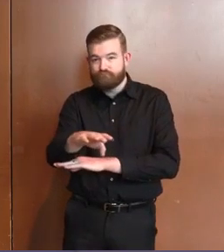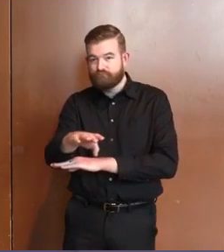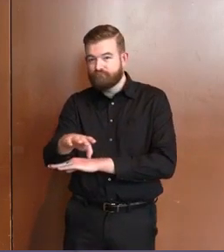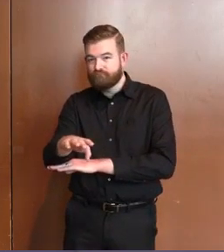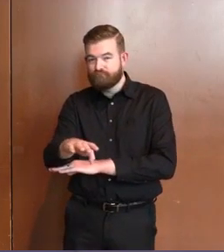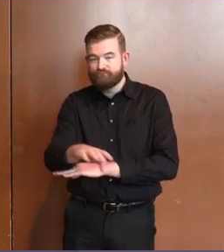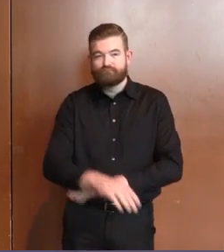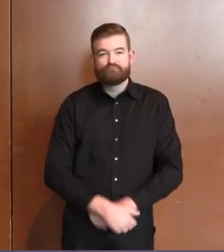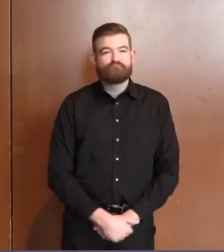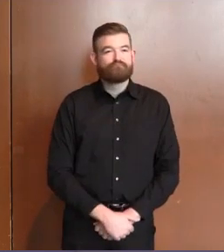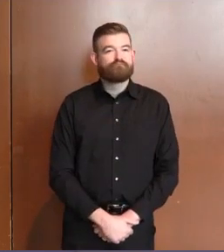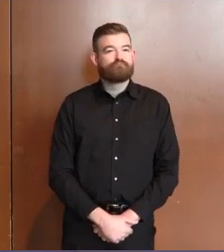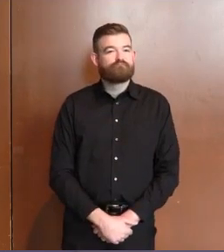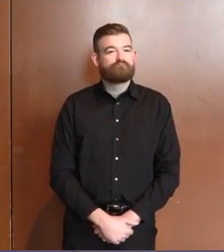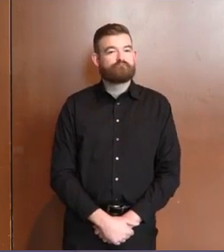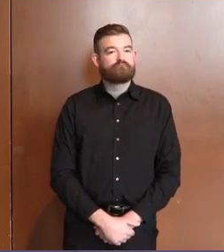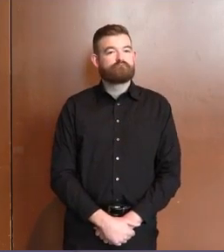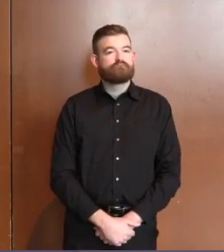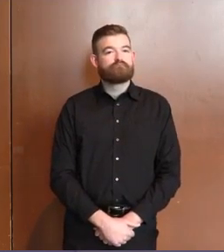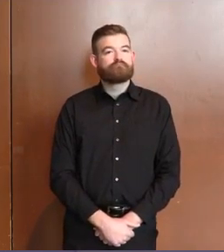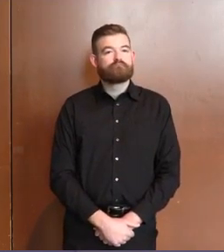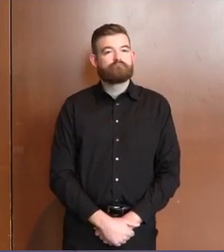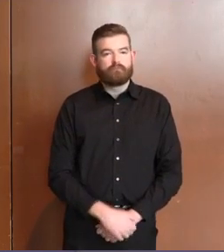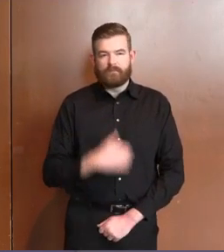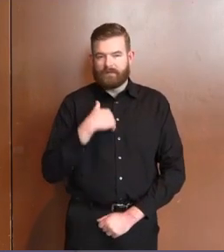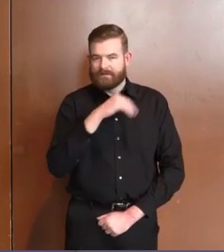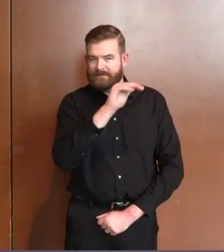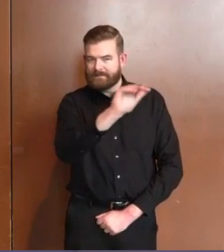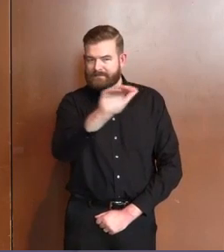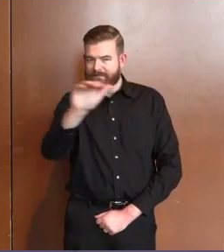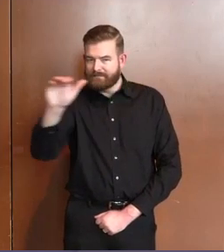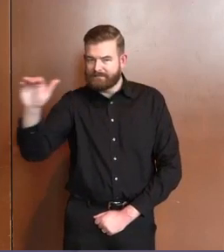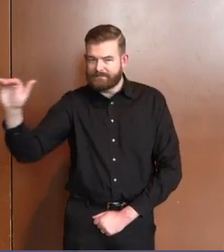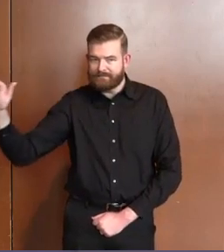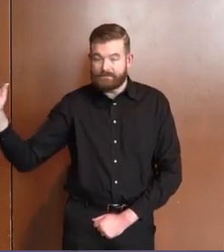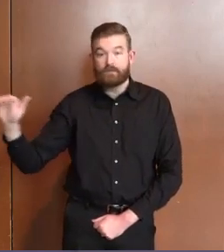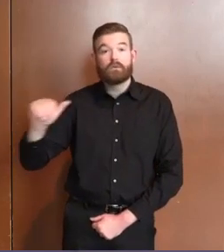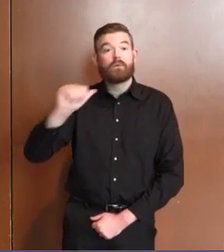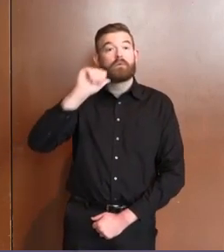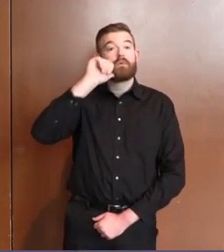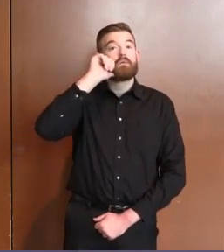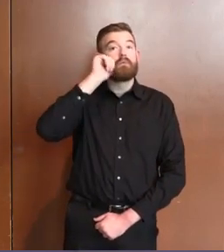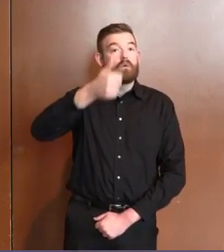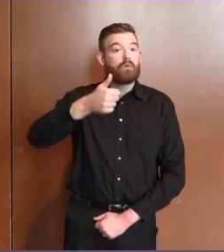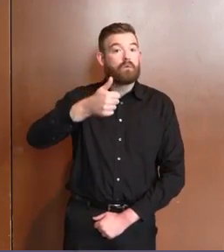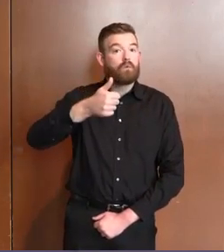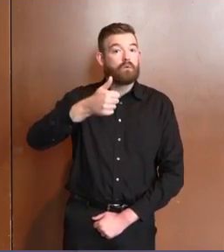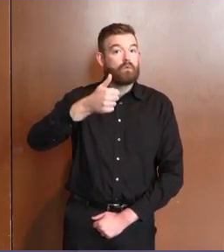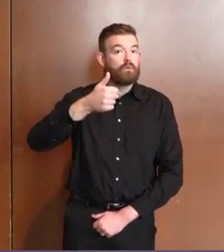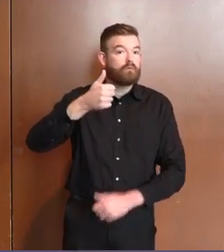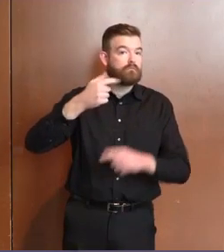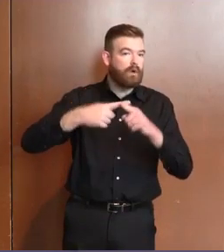Just to remind folks what our plan is for the next couple of days. Obviously, we're together right